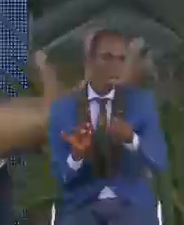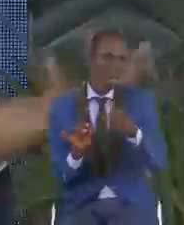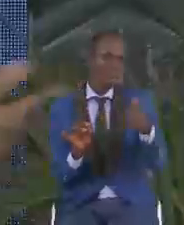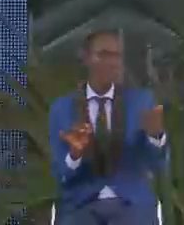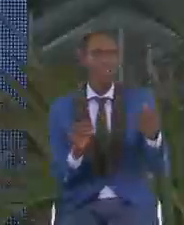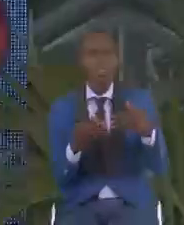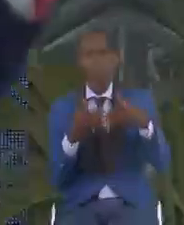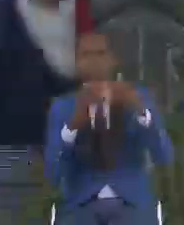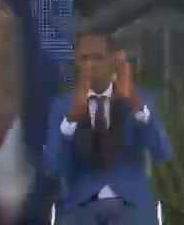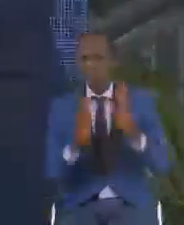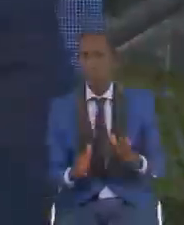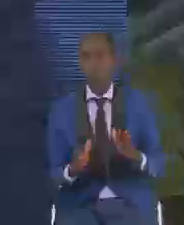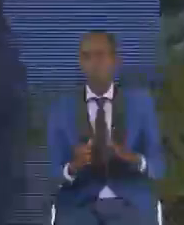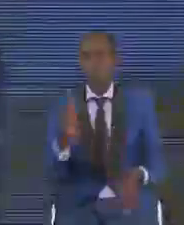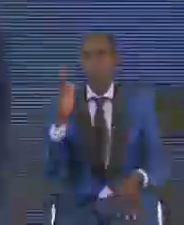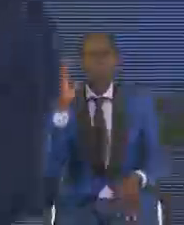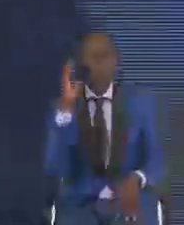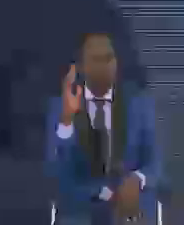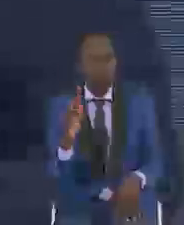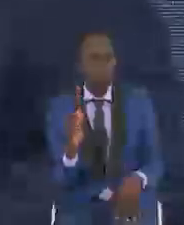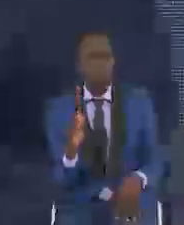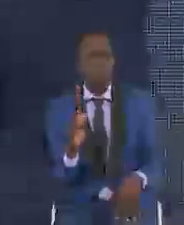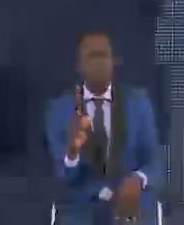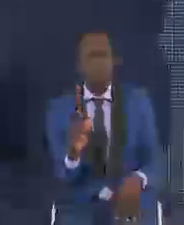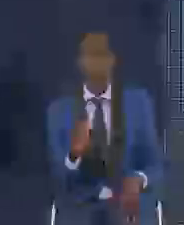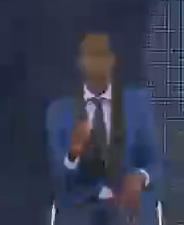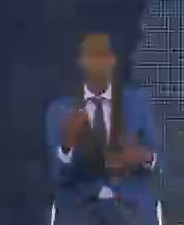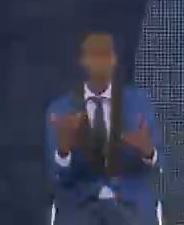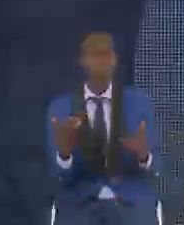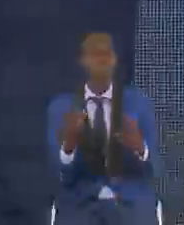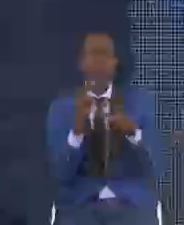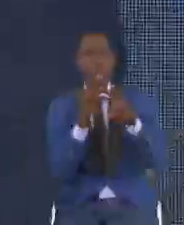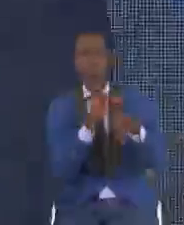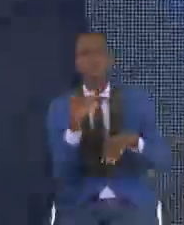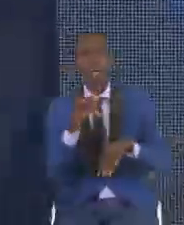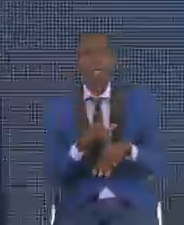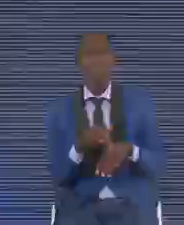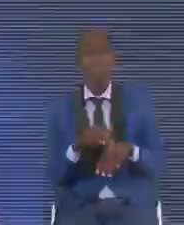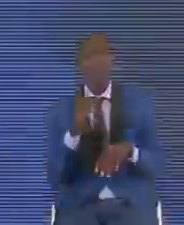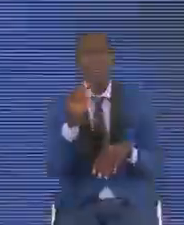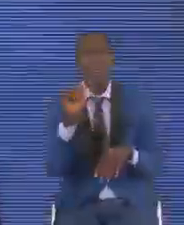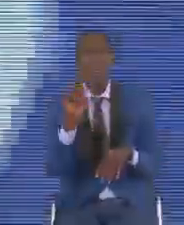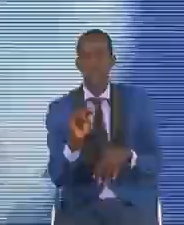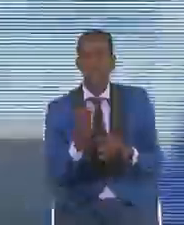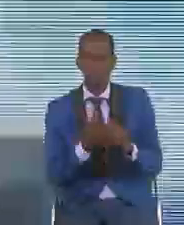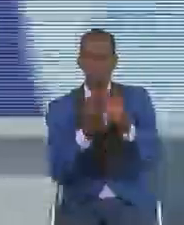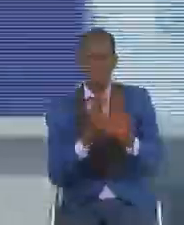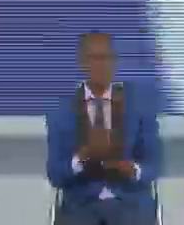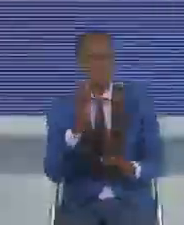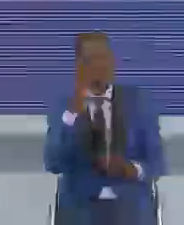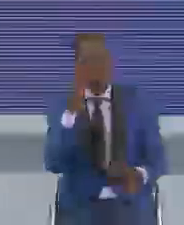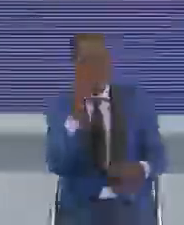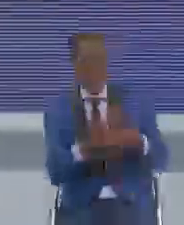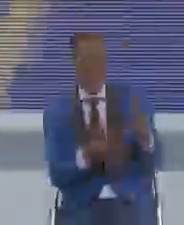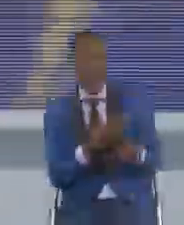apostle. We've got apostle for the Jews. Now we're looking for an apostle for the Gentiles. And God sets